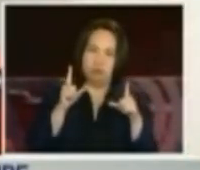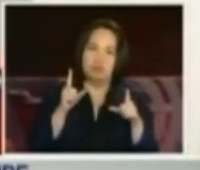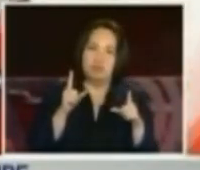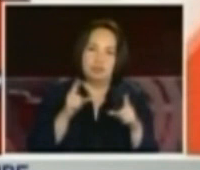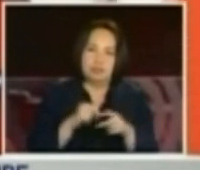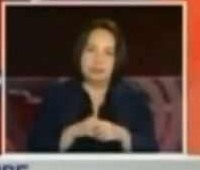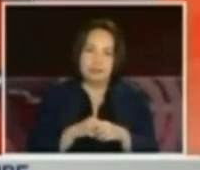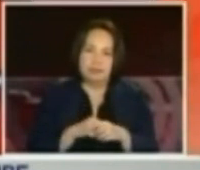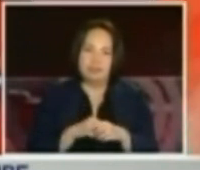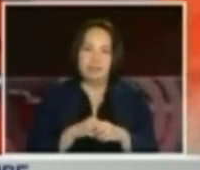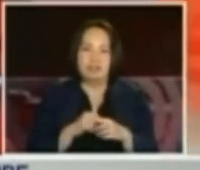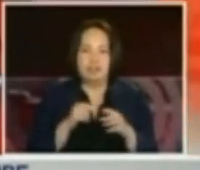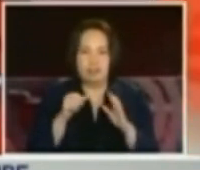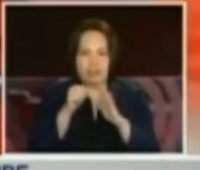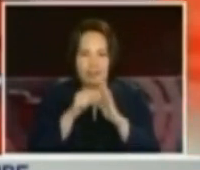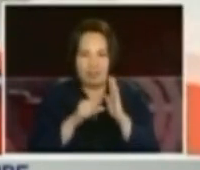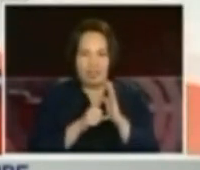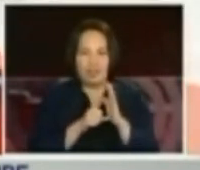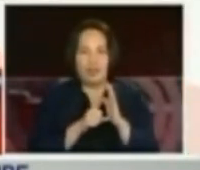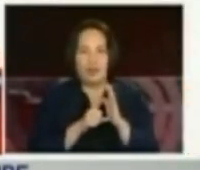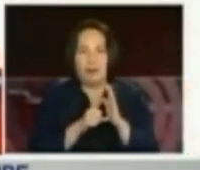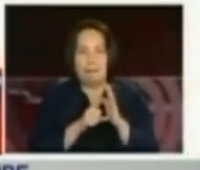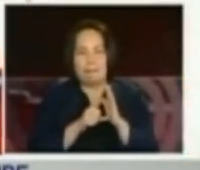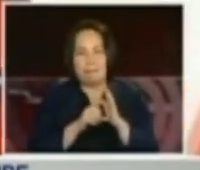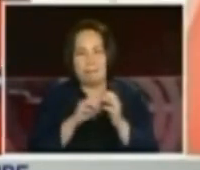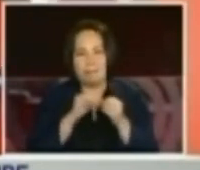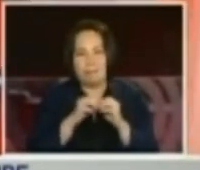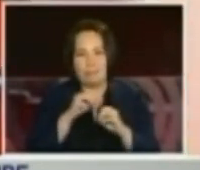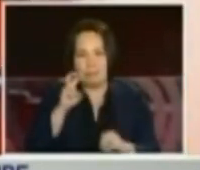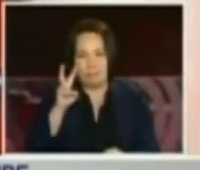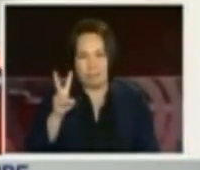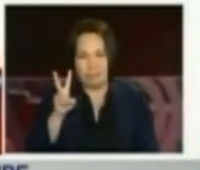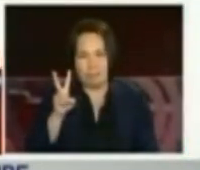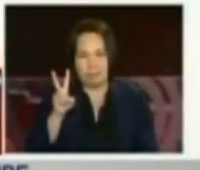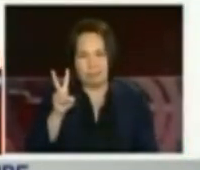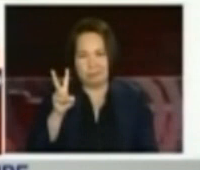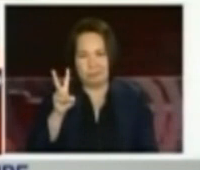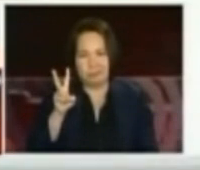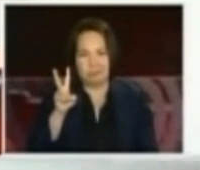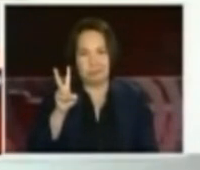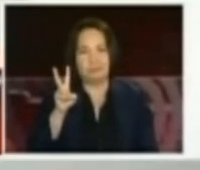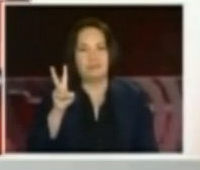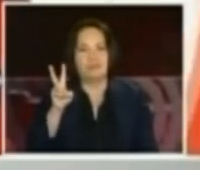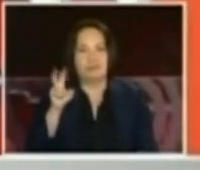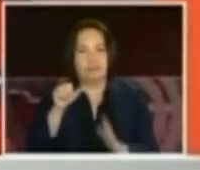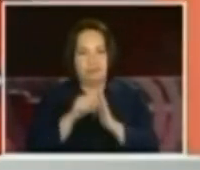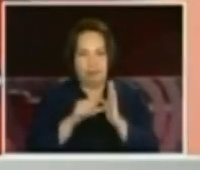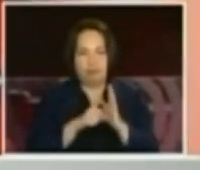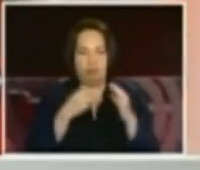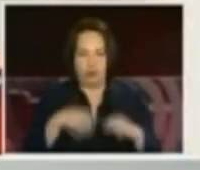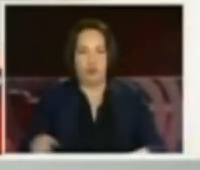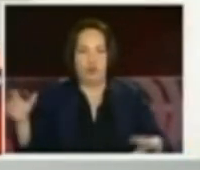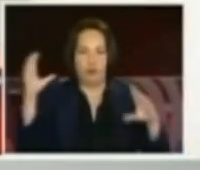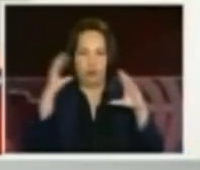Roman numeral 2 of the Articles of Impeachment, so ordered.